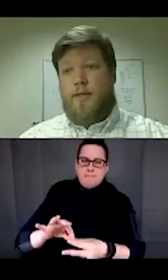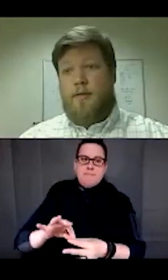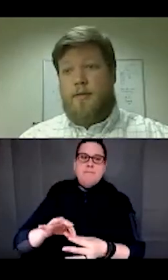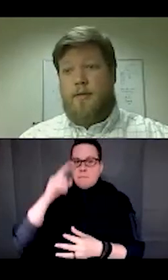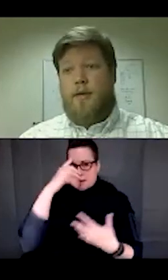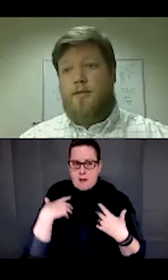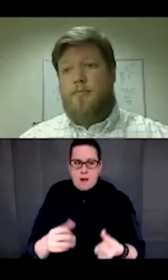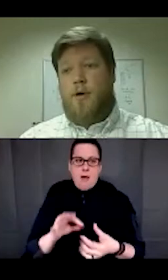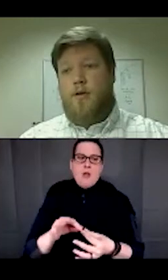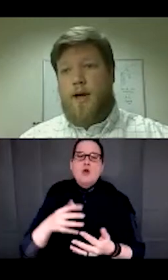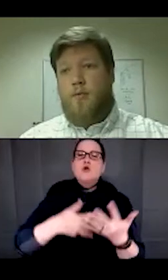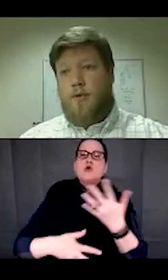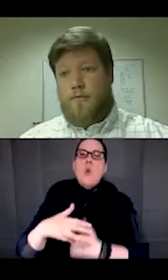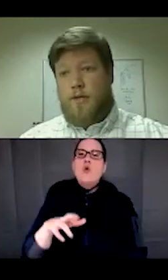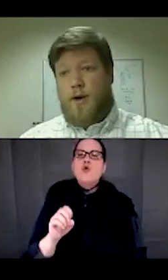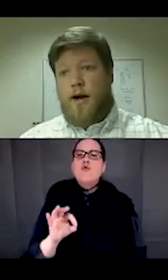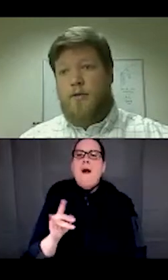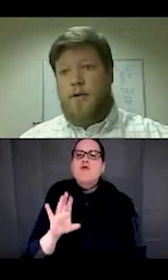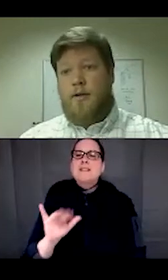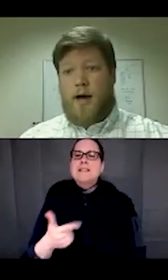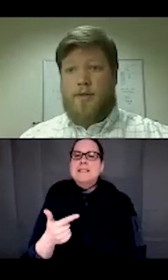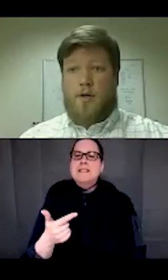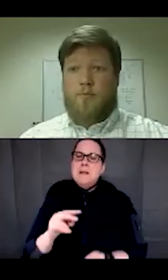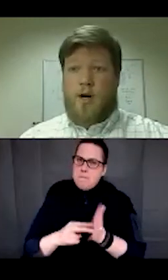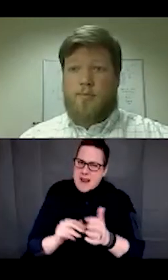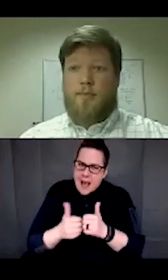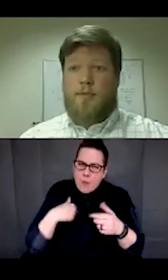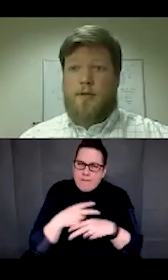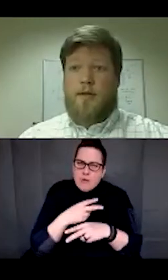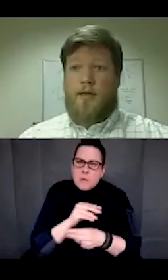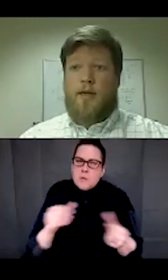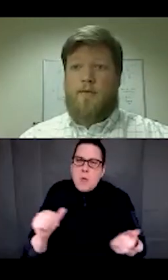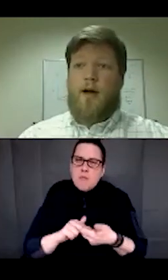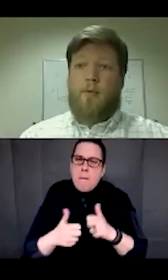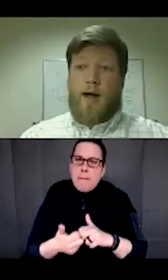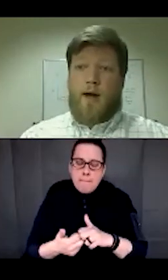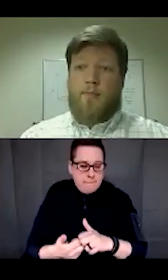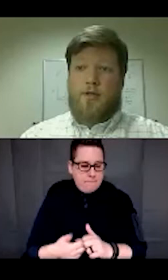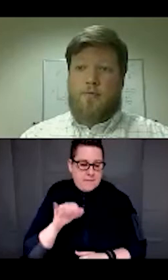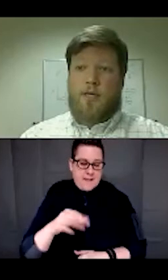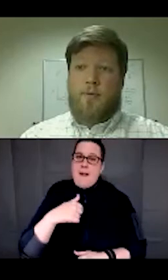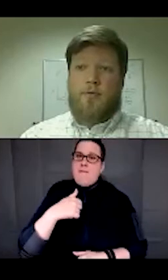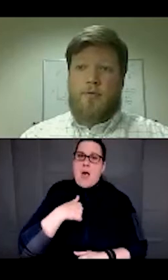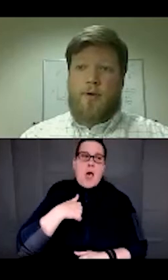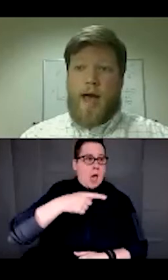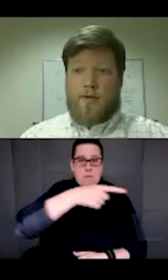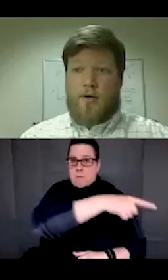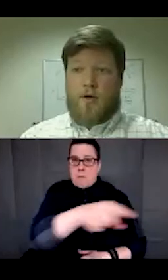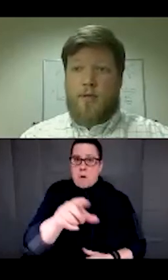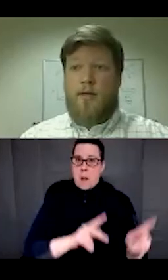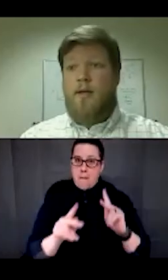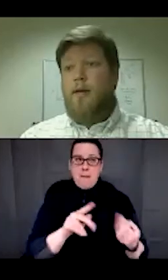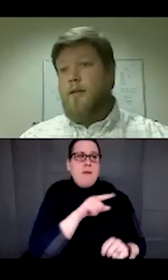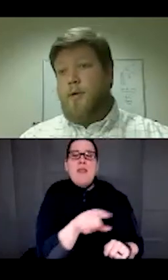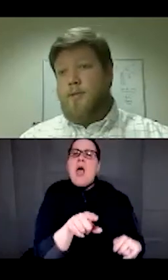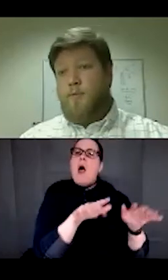referencing. It's part of how we figure out how to solve problems. If I'm around a bunch of people who act